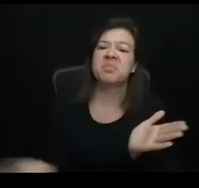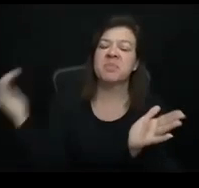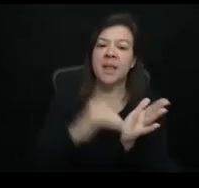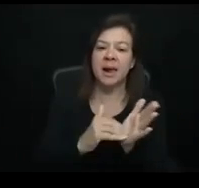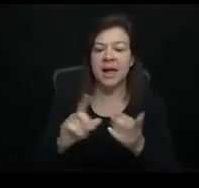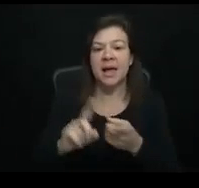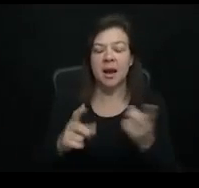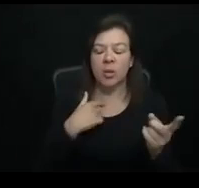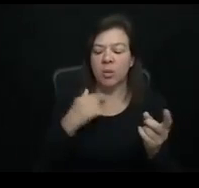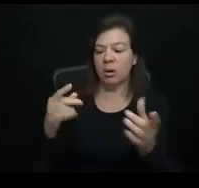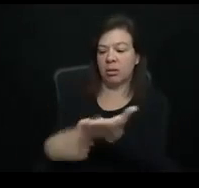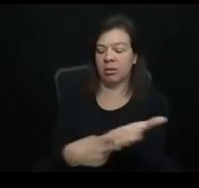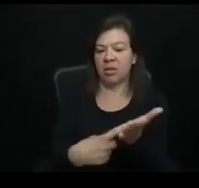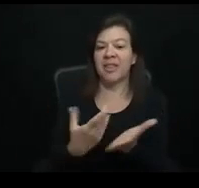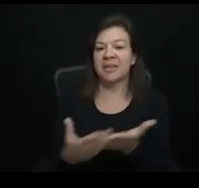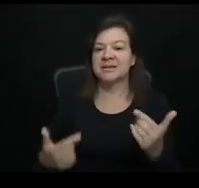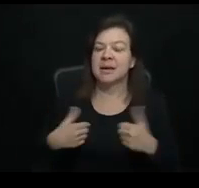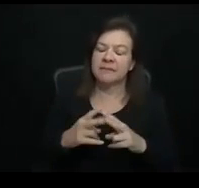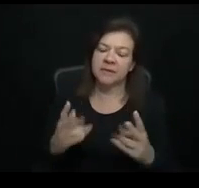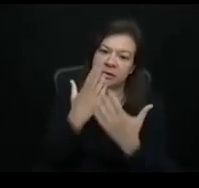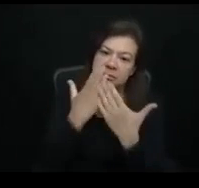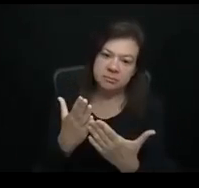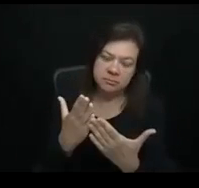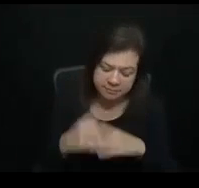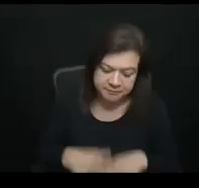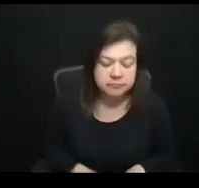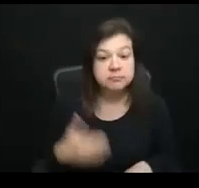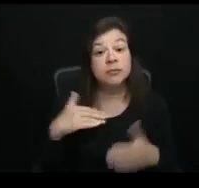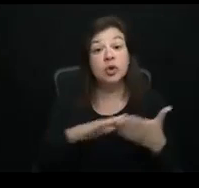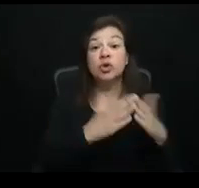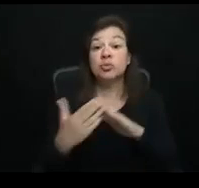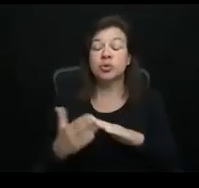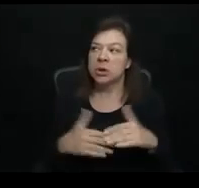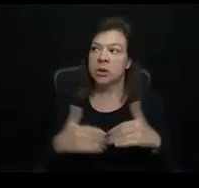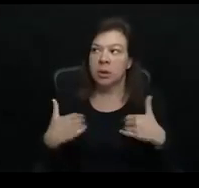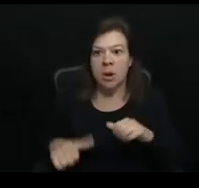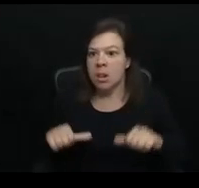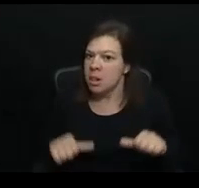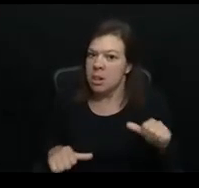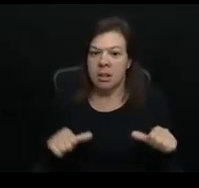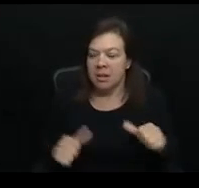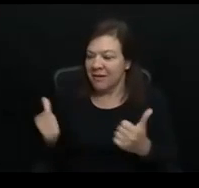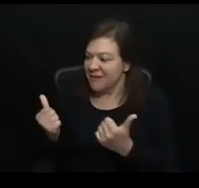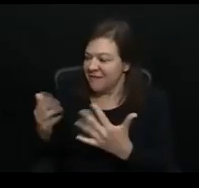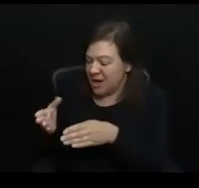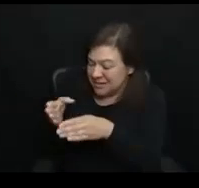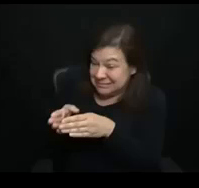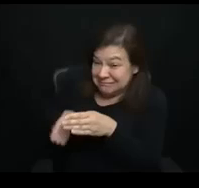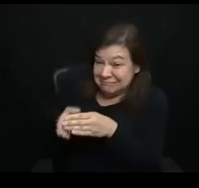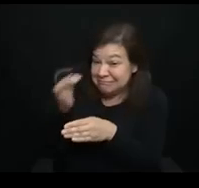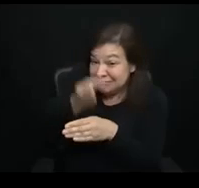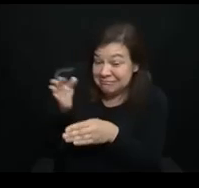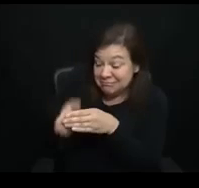about some things I'm thankful for. I know our community's we've been really on edge. We've had the fire at the edge of our community,